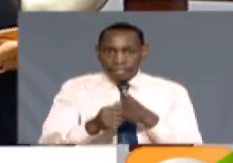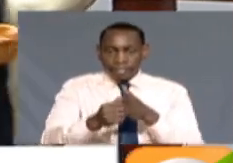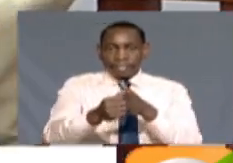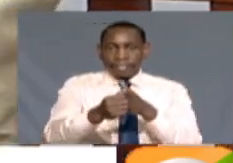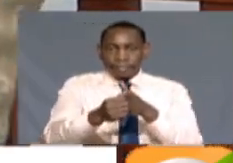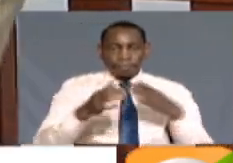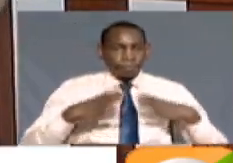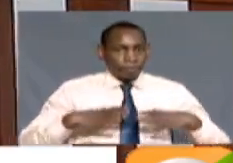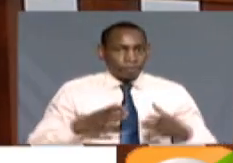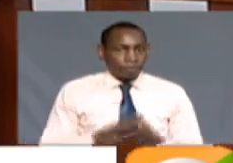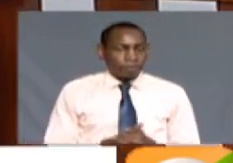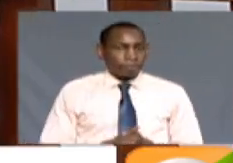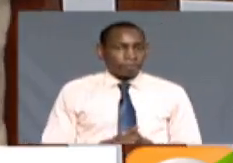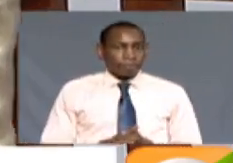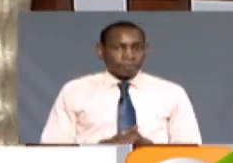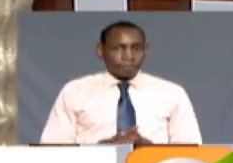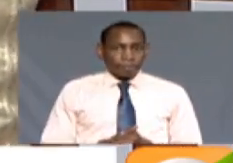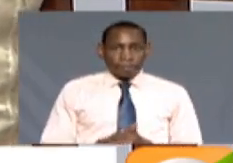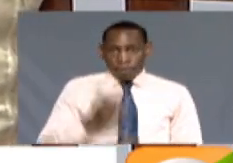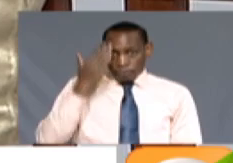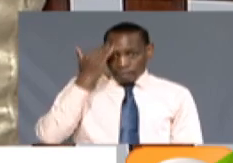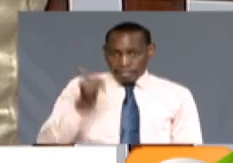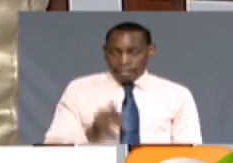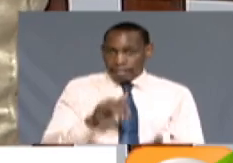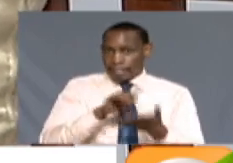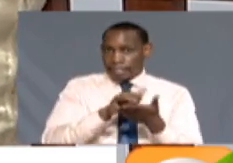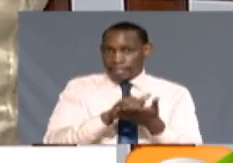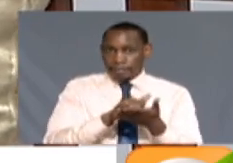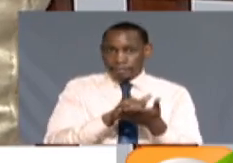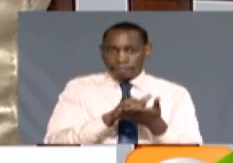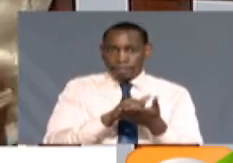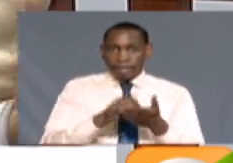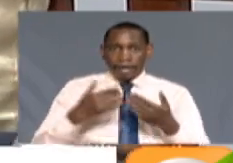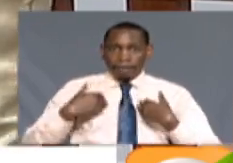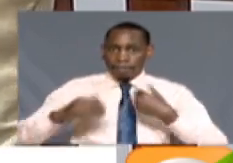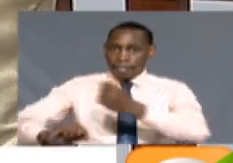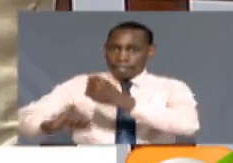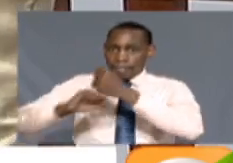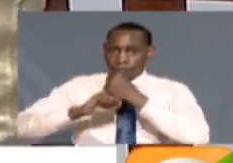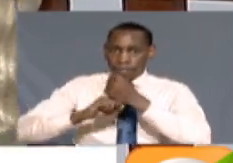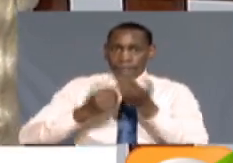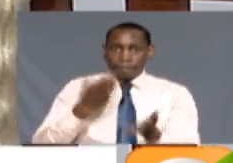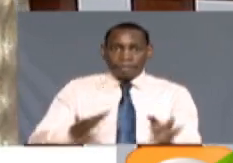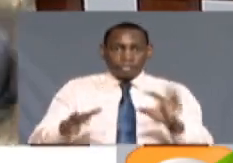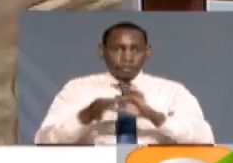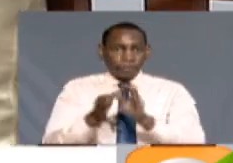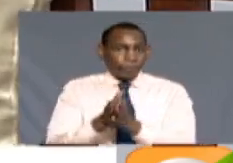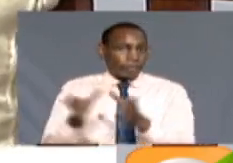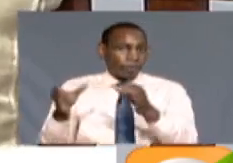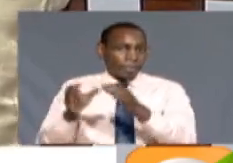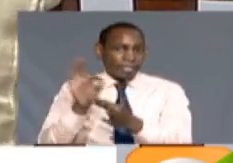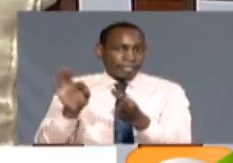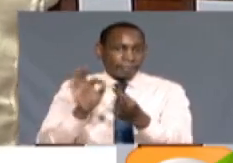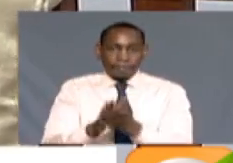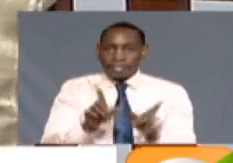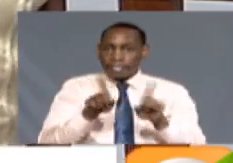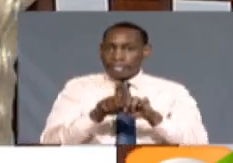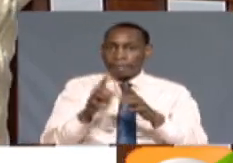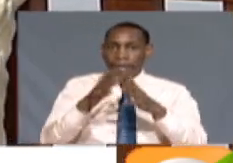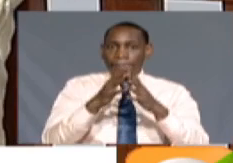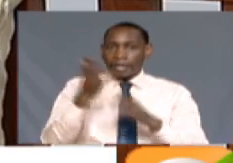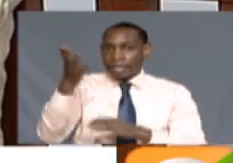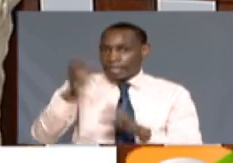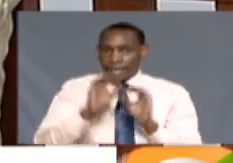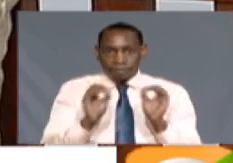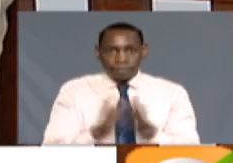masses. You know, simply because he has support or the comes from this community and so on. Yes. It's not like that. So if they